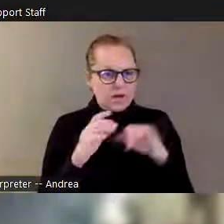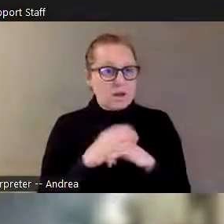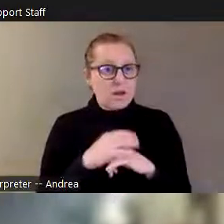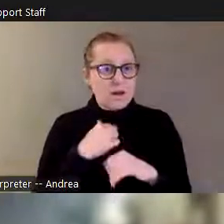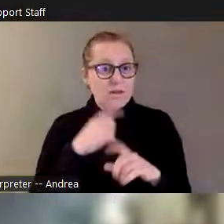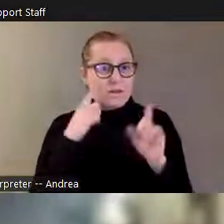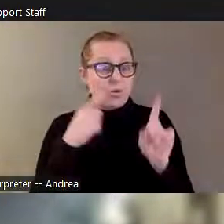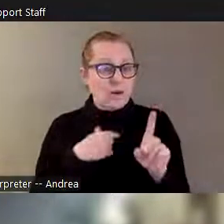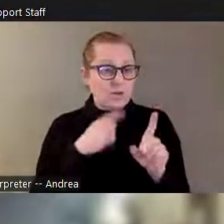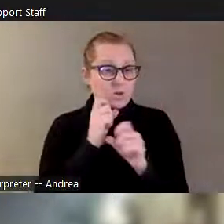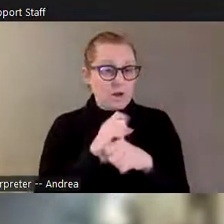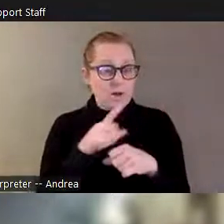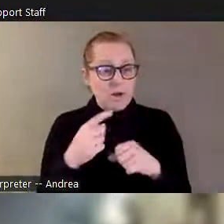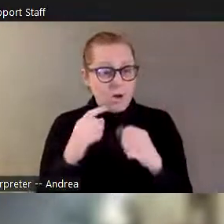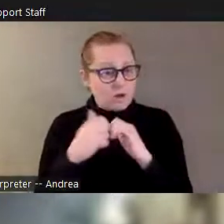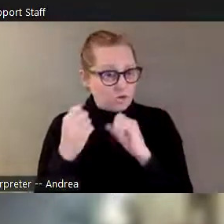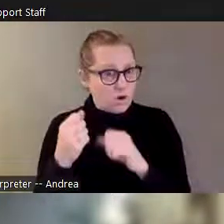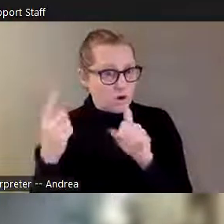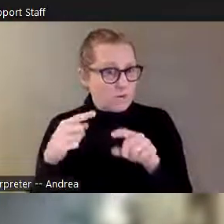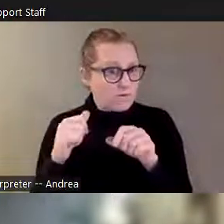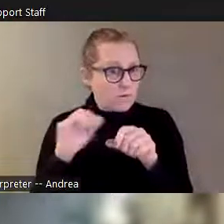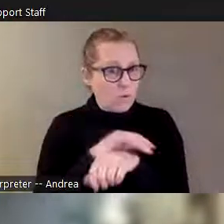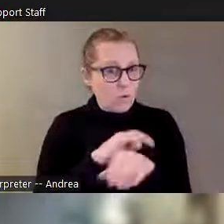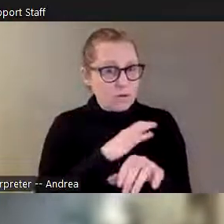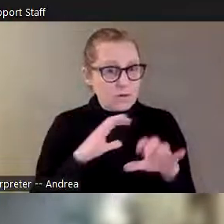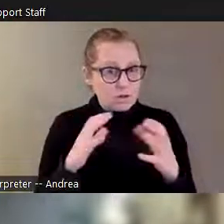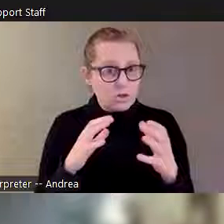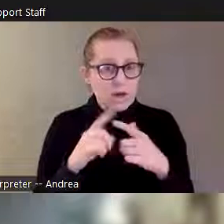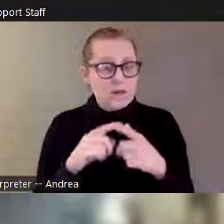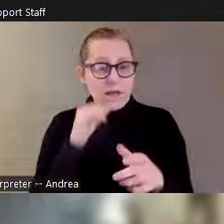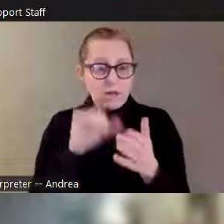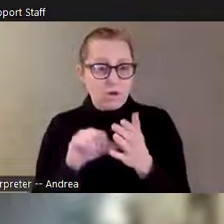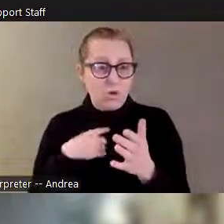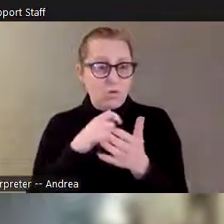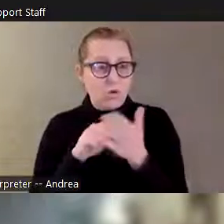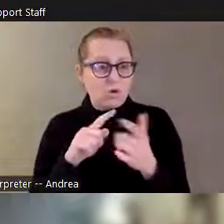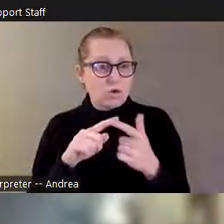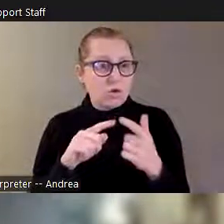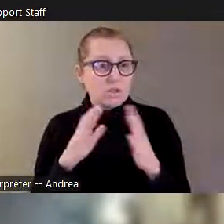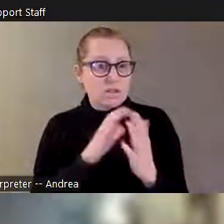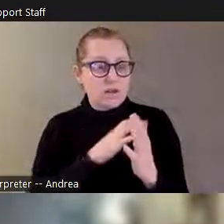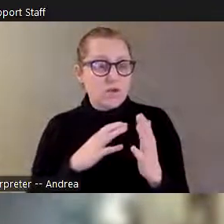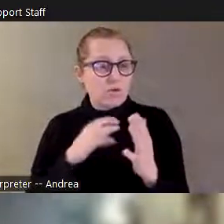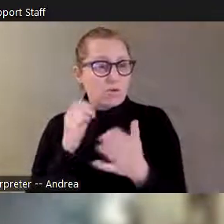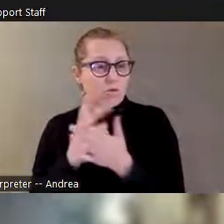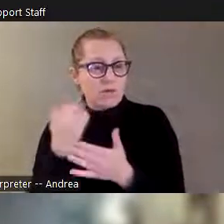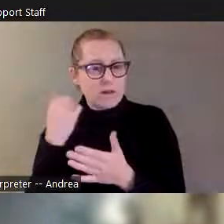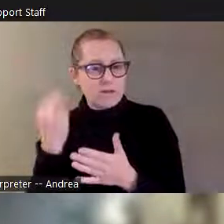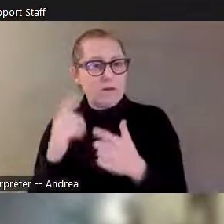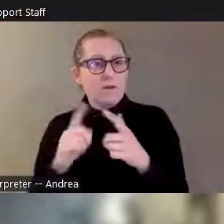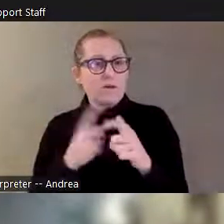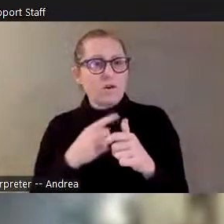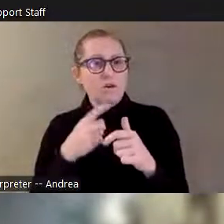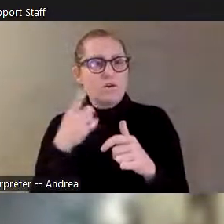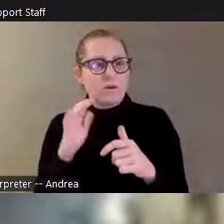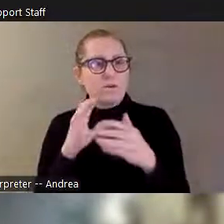made about the strength of coming from the whole commission, the letter that we wrote to City Council that we approved of on Monday, that's the first public statement we've really